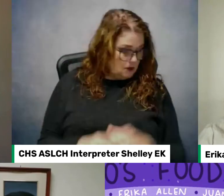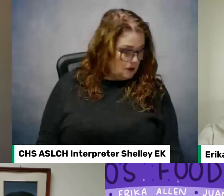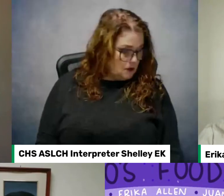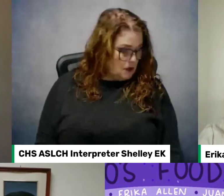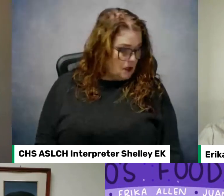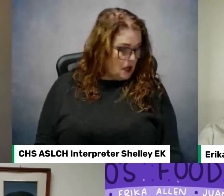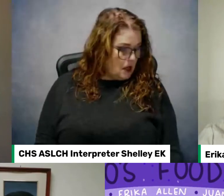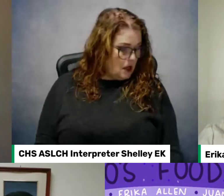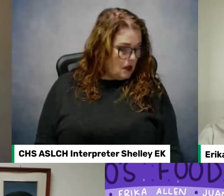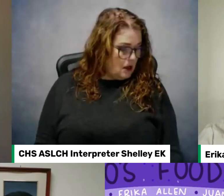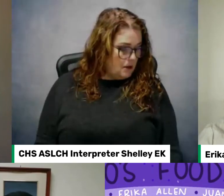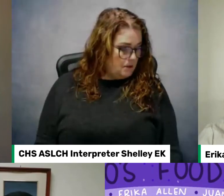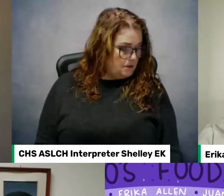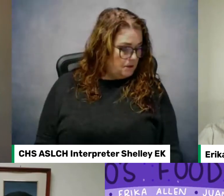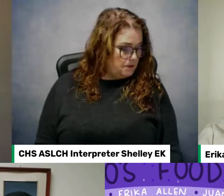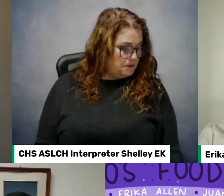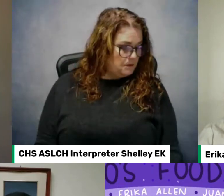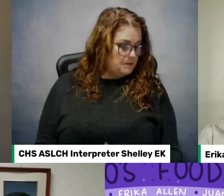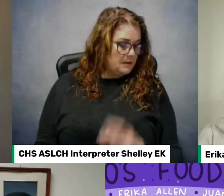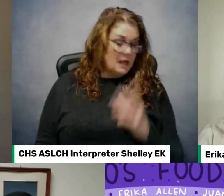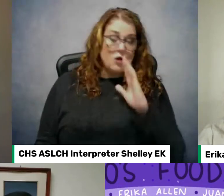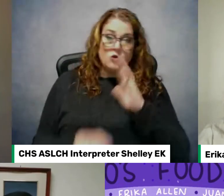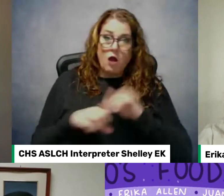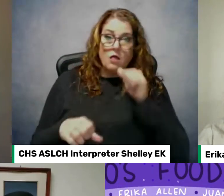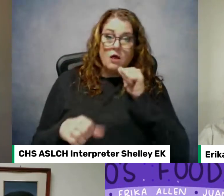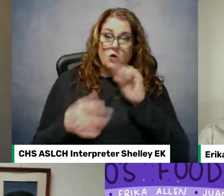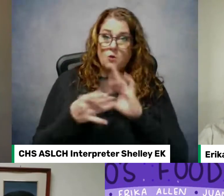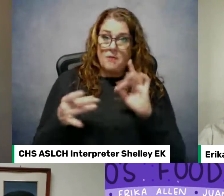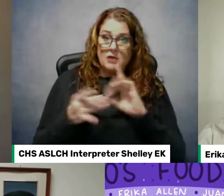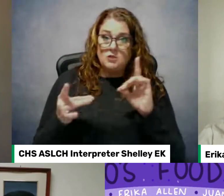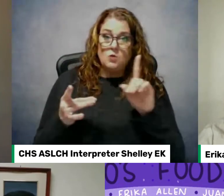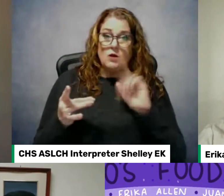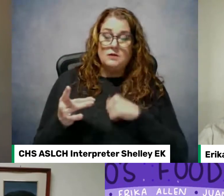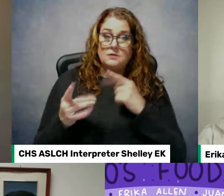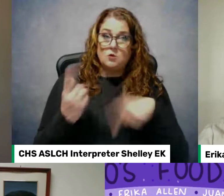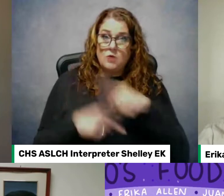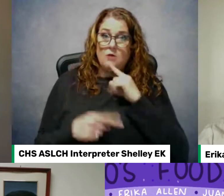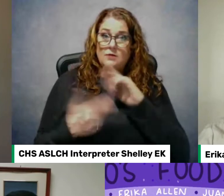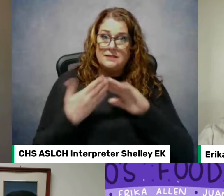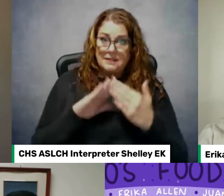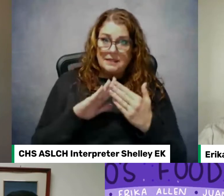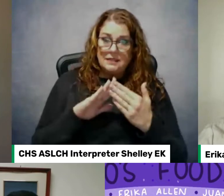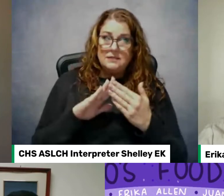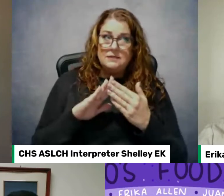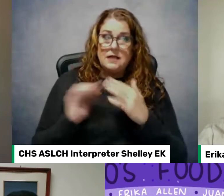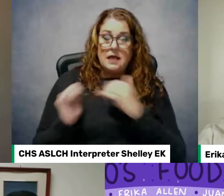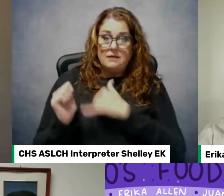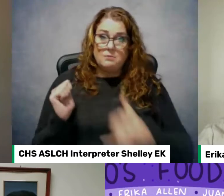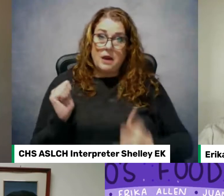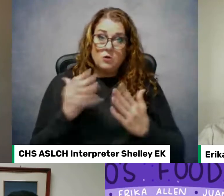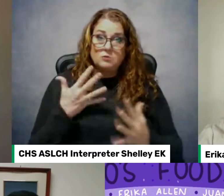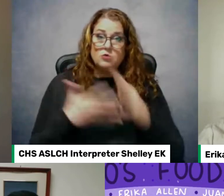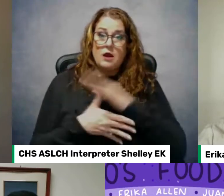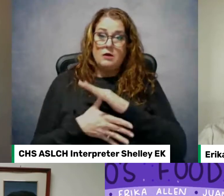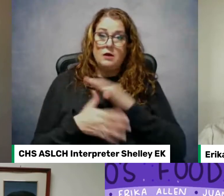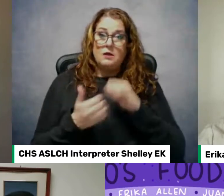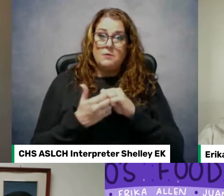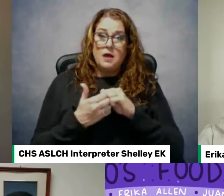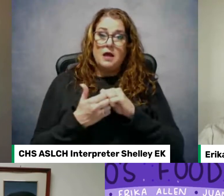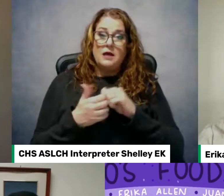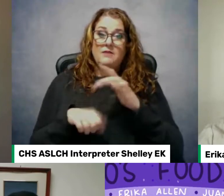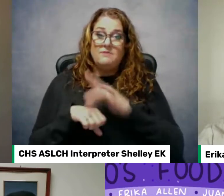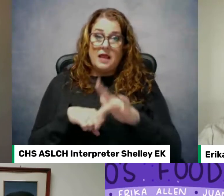couple of those that I want to call out or mention. One is around the city's and the mayor's priorities around vacant lot work or vacant